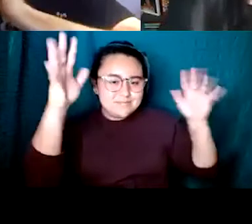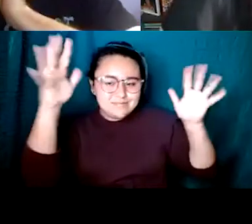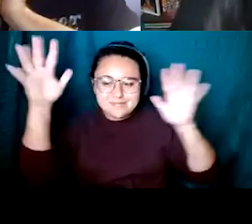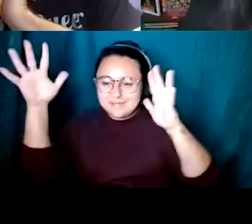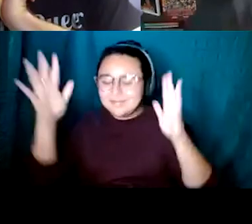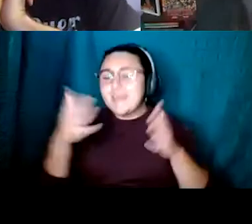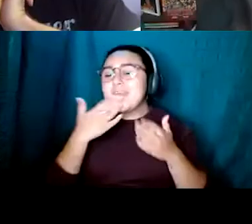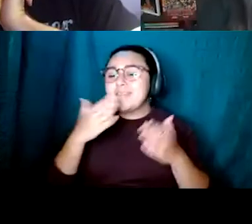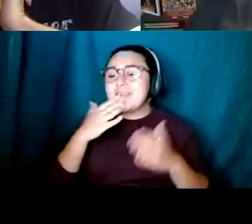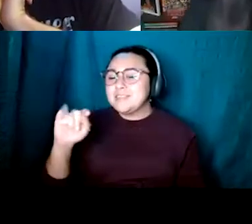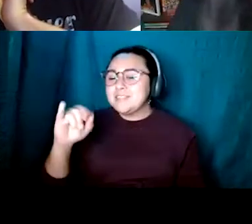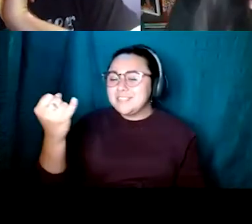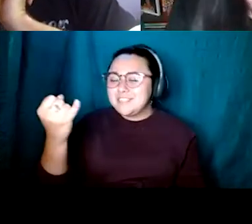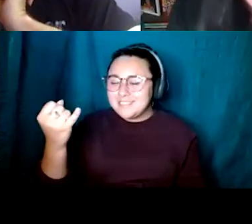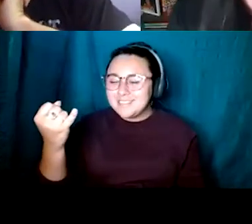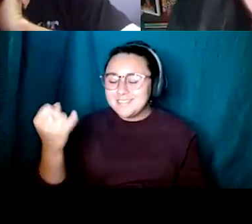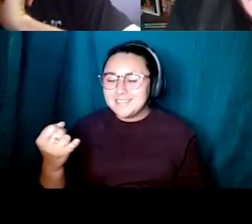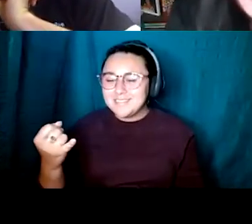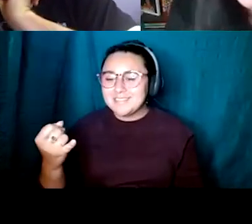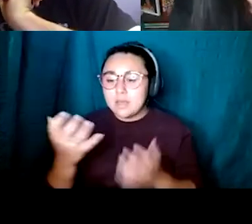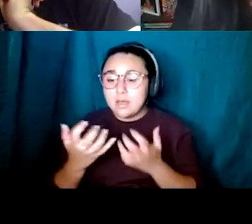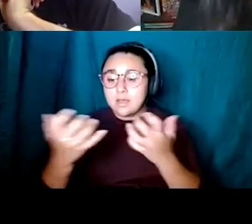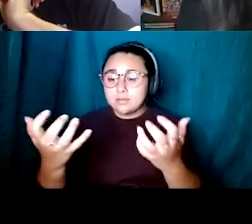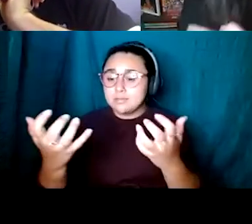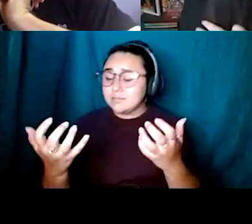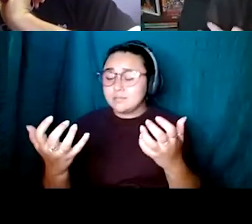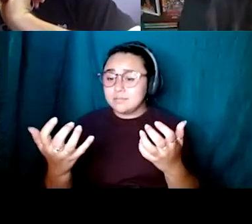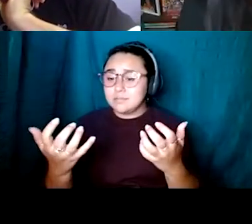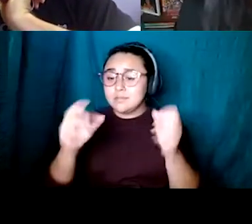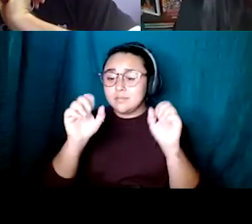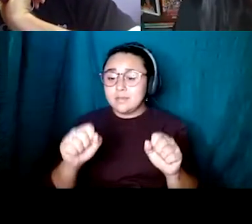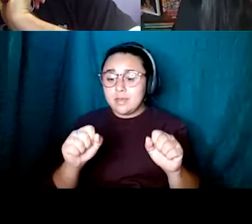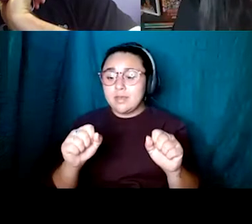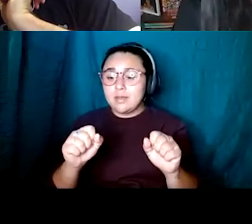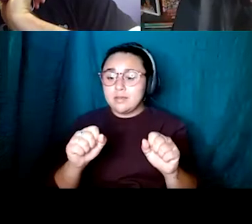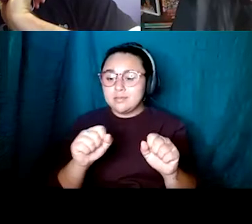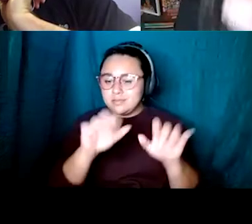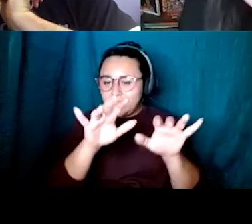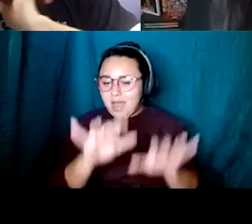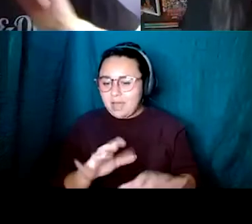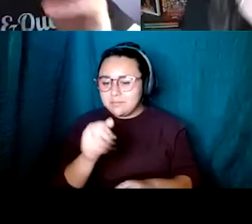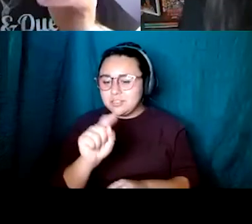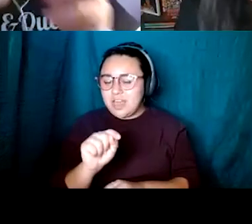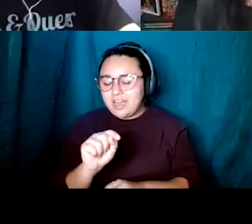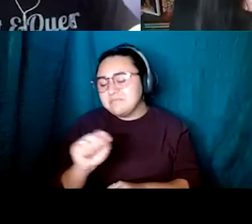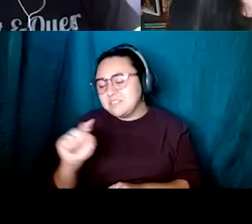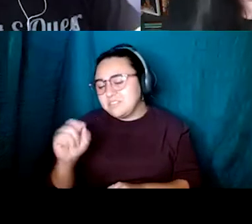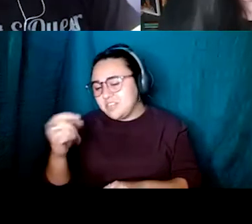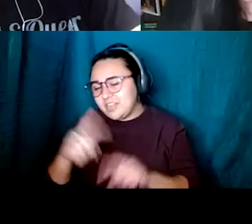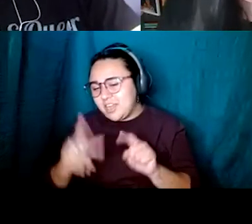Thank you, TJ. Audience, y'all can verbally applaud in the chat since TJ can't hear you right